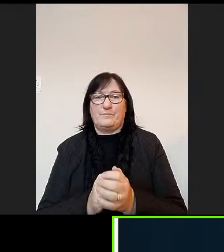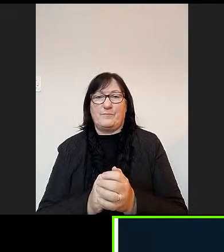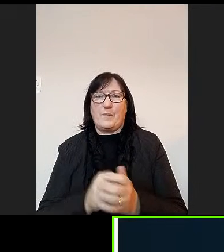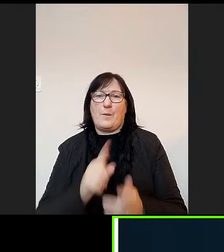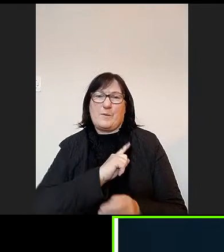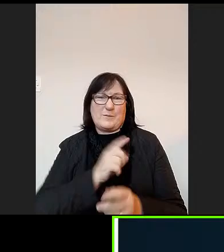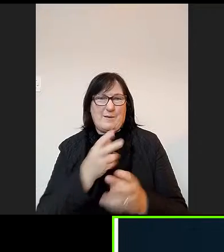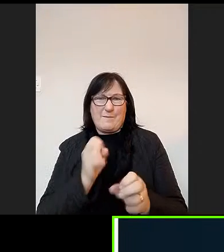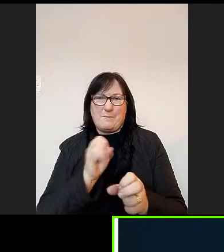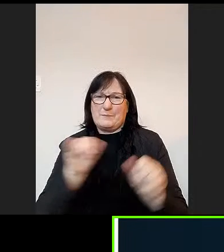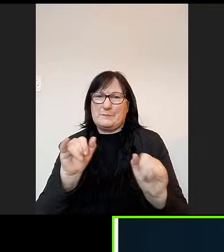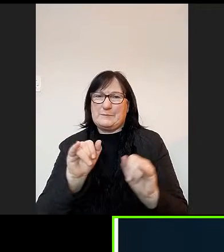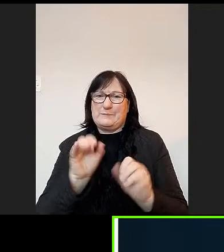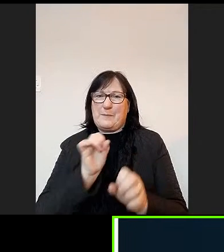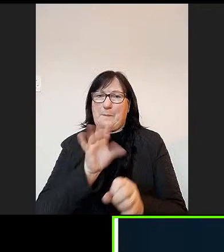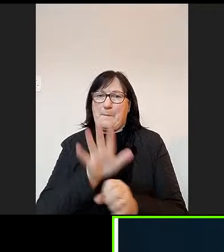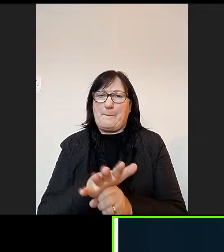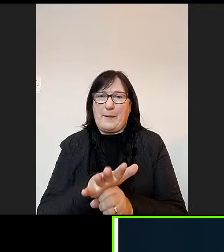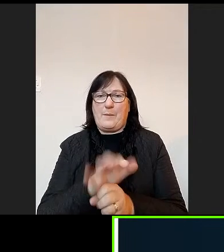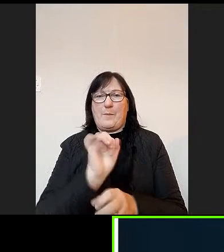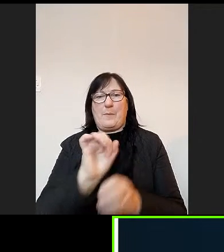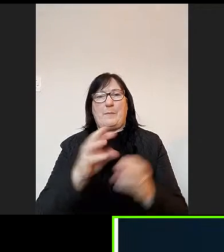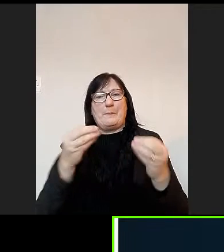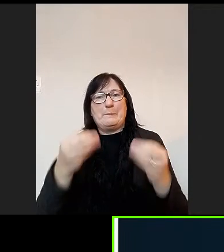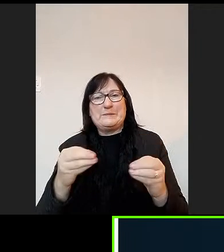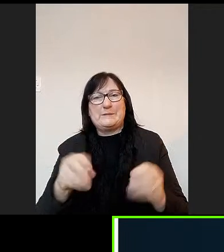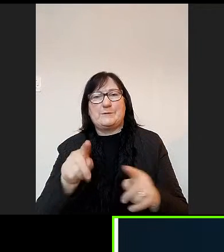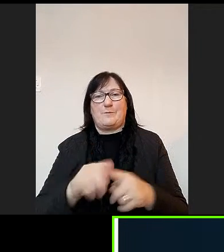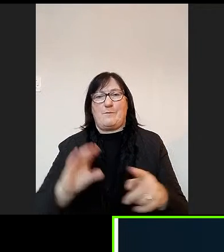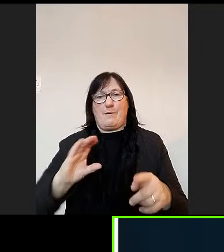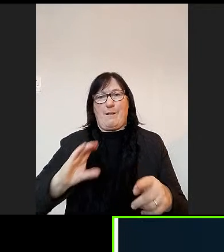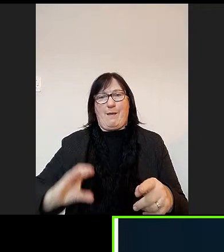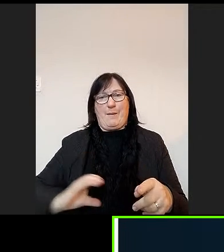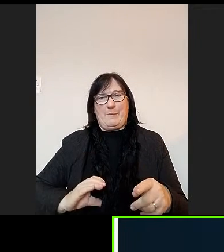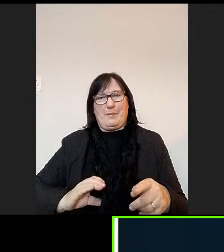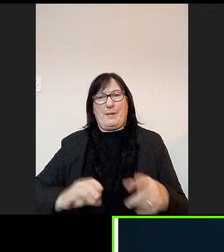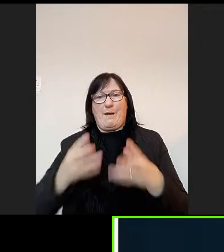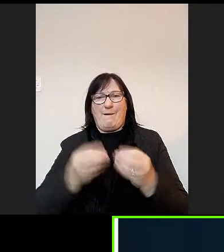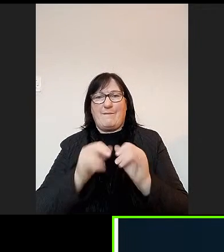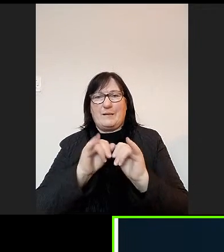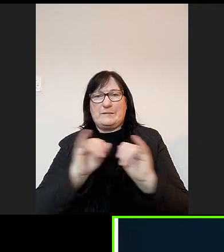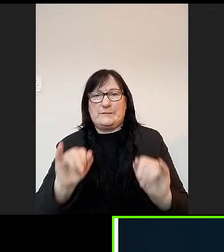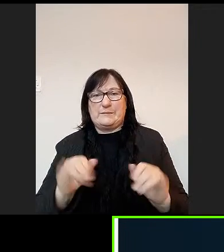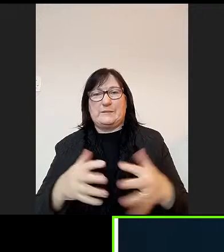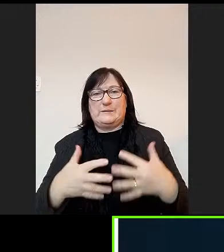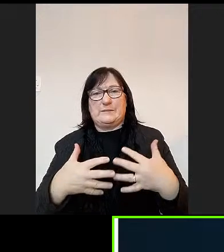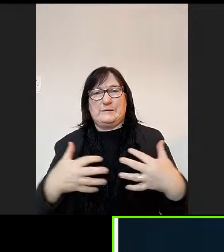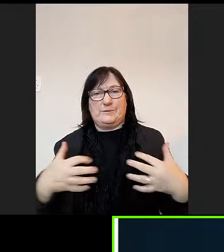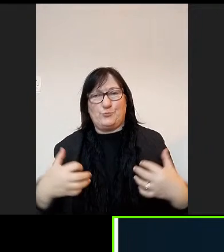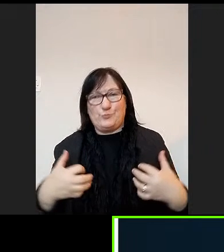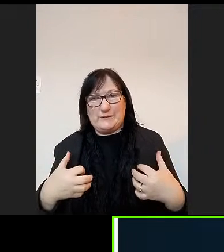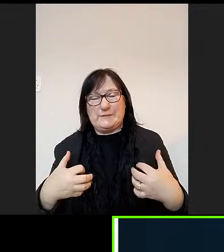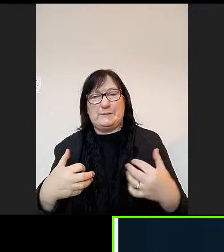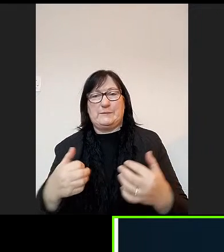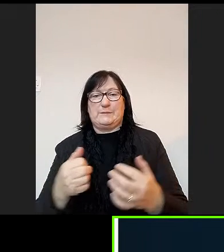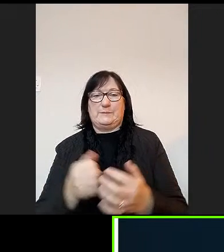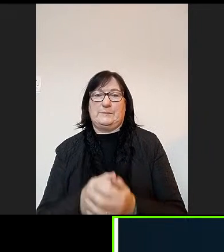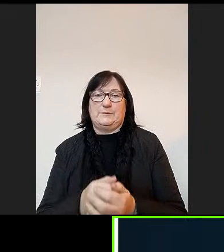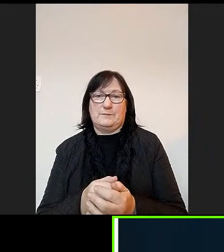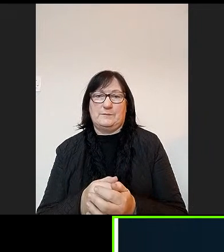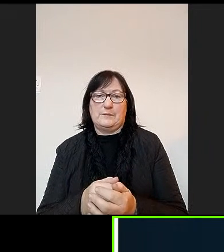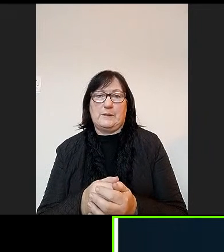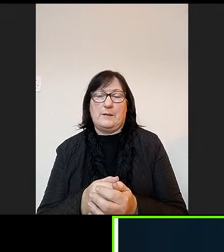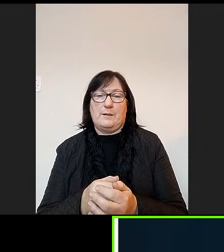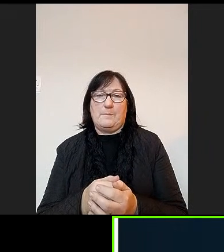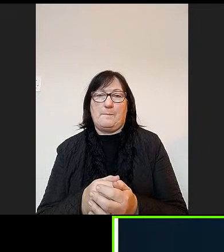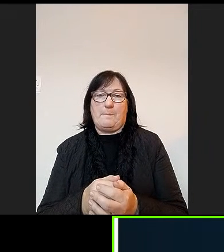is also equally putting a lot of administrative strain to our lean capacity dealing with licensing